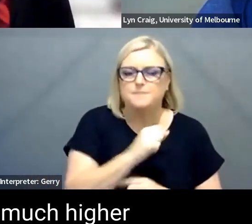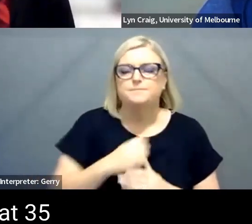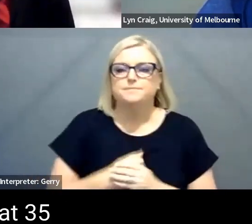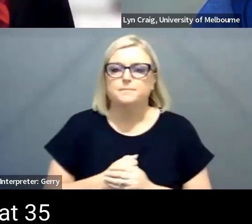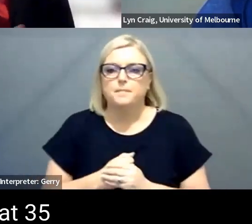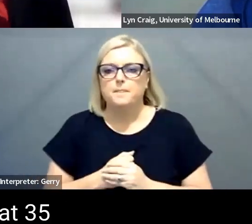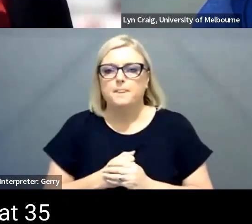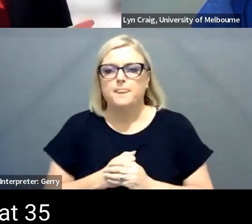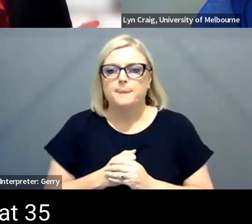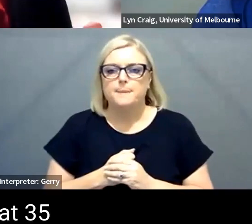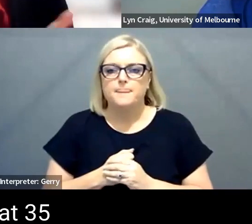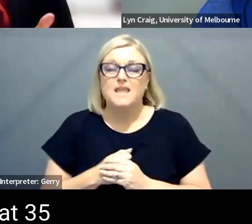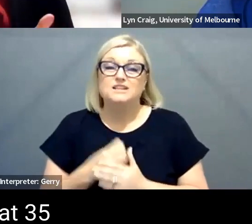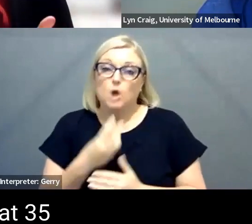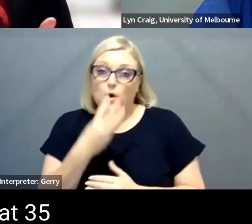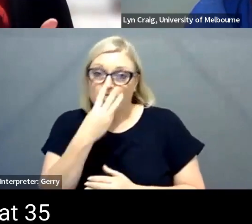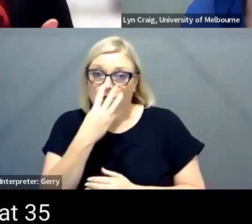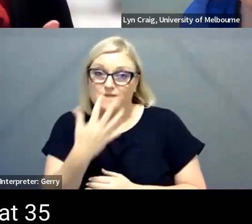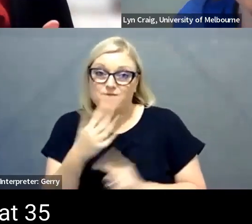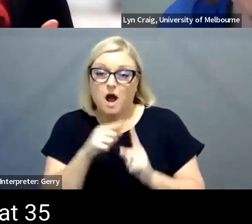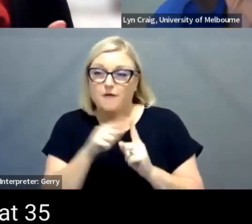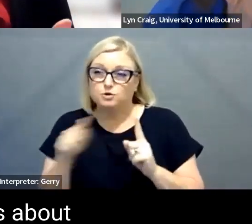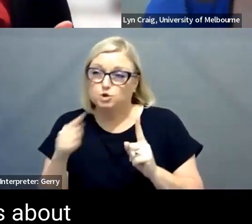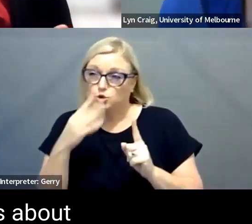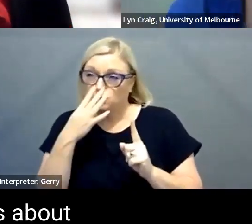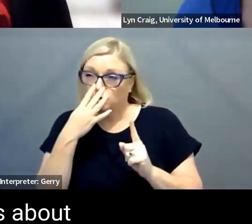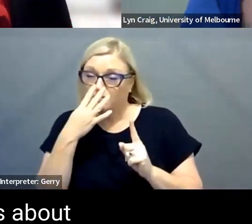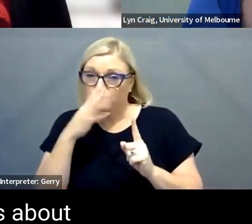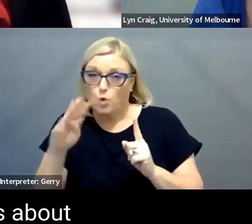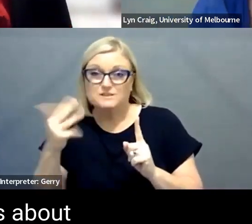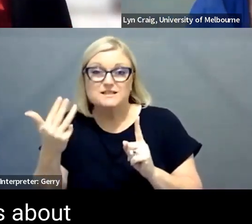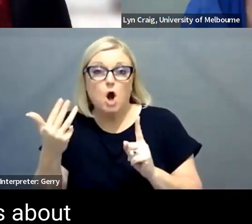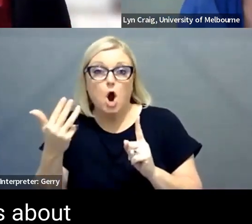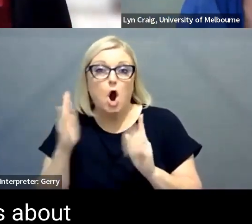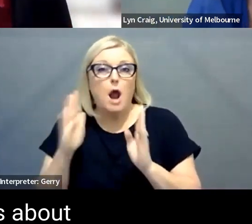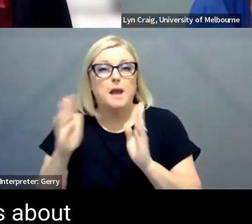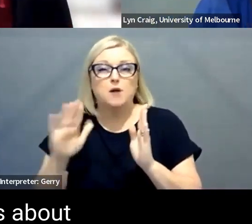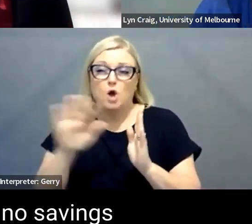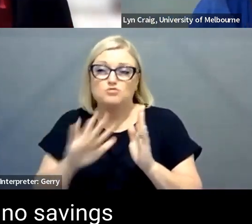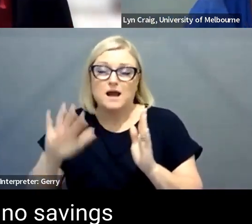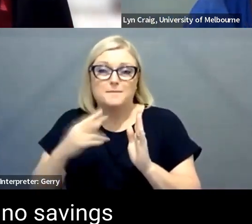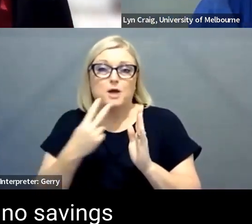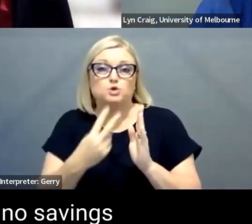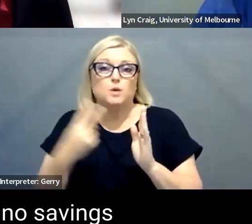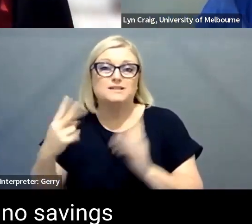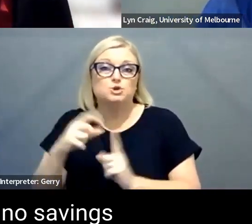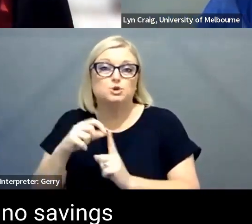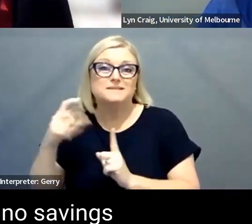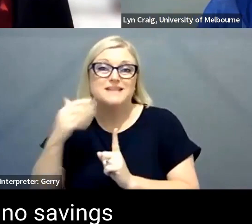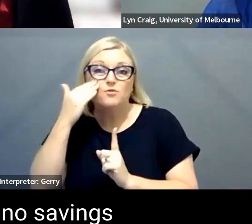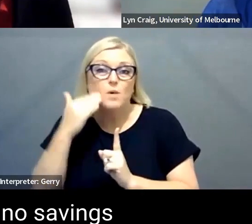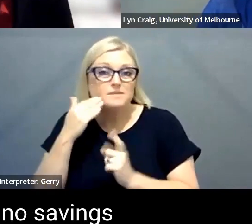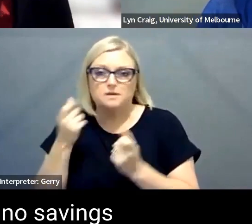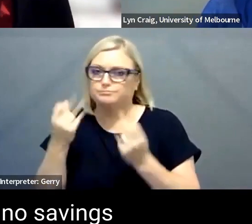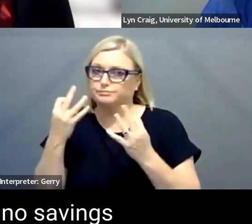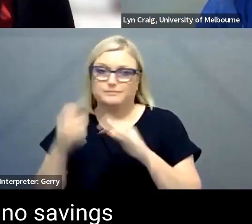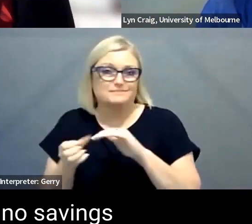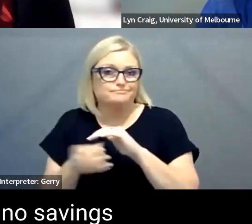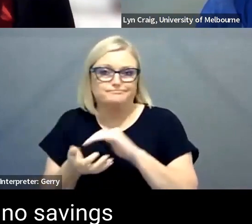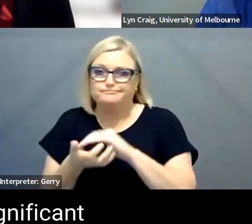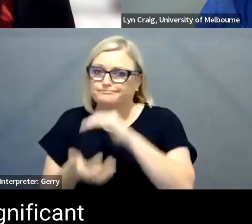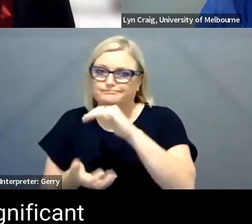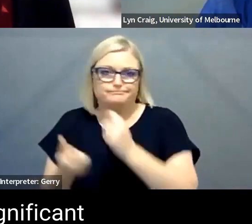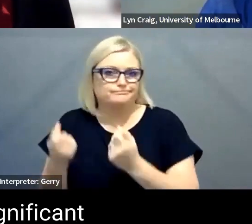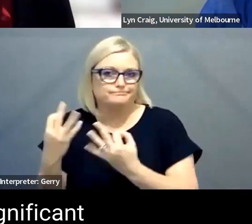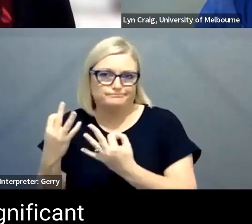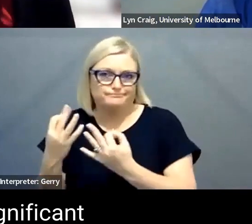women, aged in that 35 to 49 age group, where it was about 22% of women reported having no savings compared to 12% of